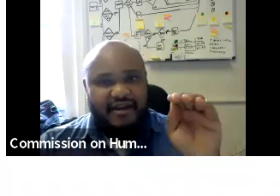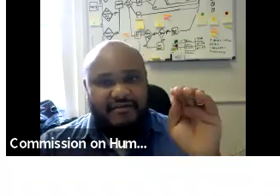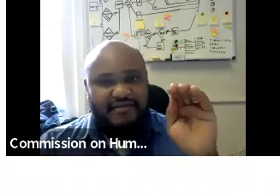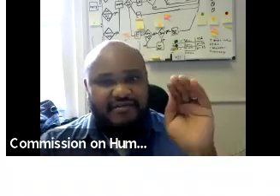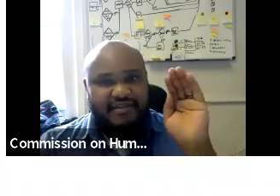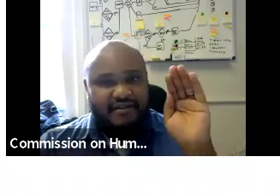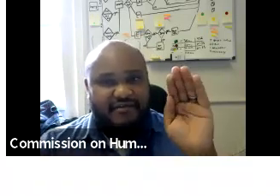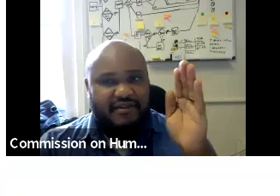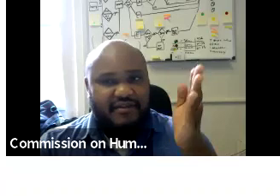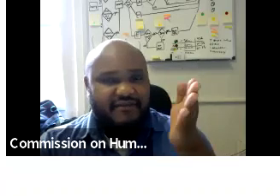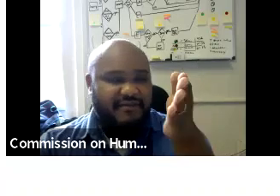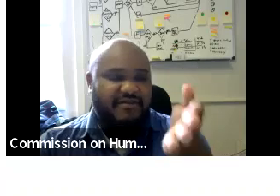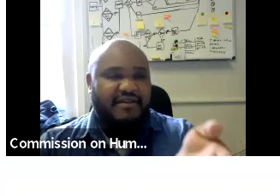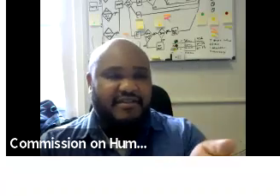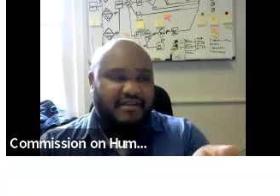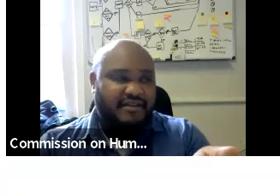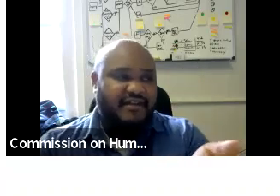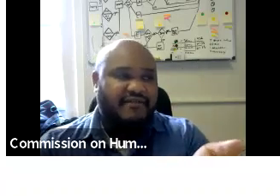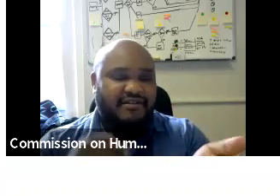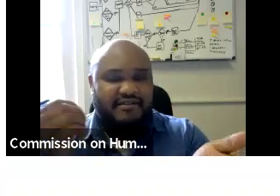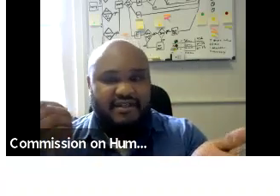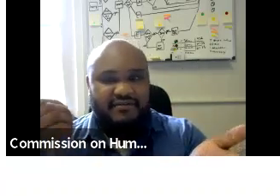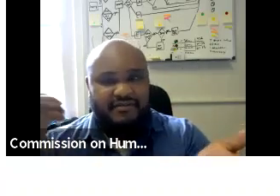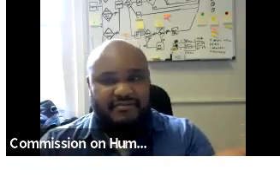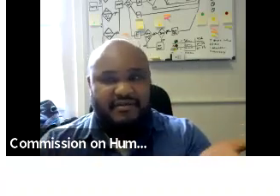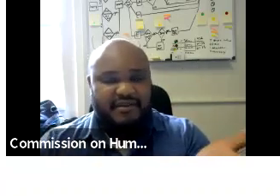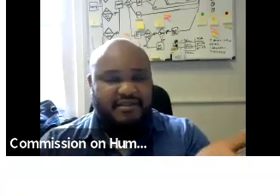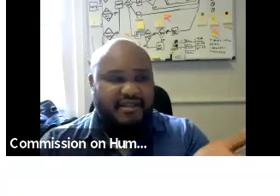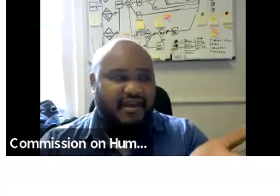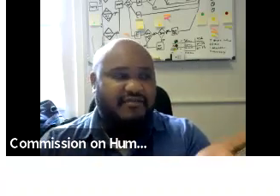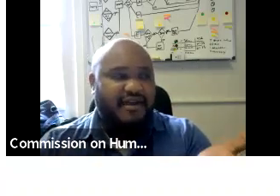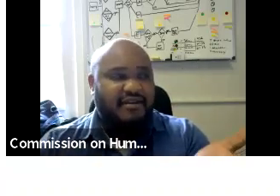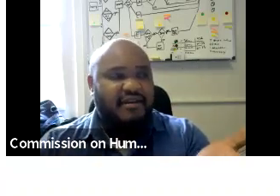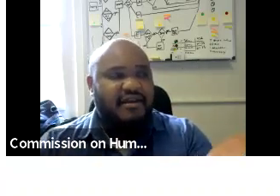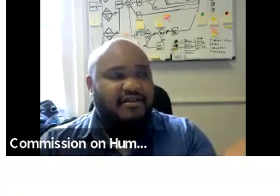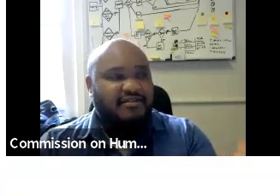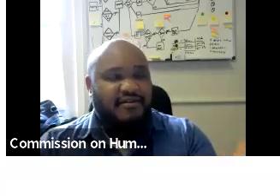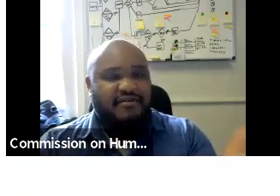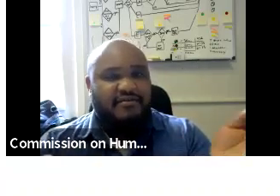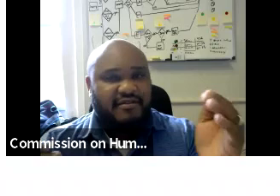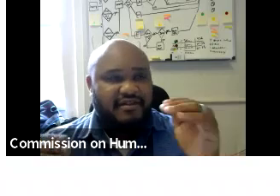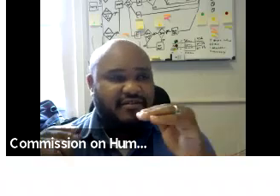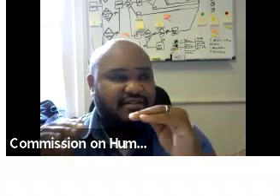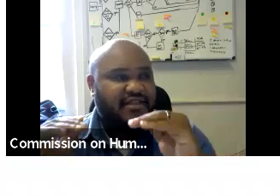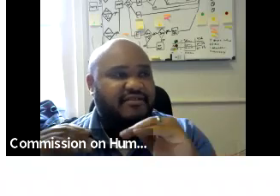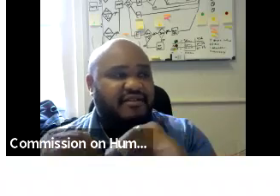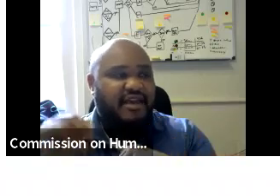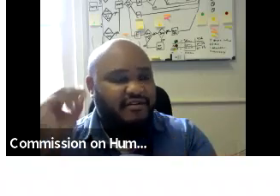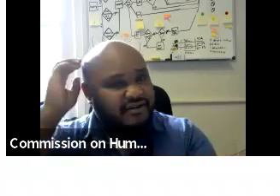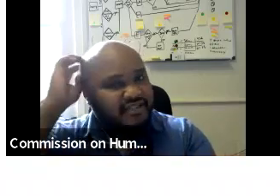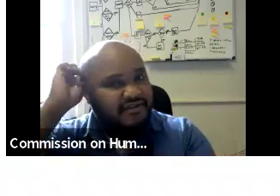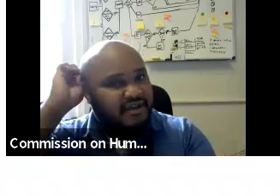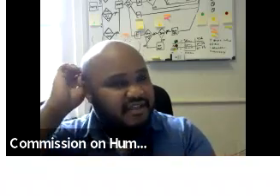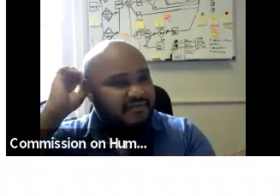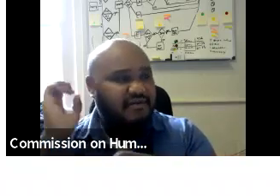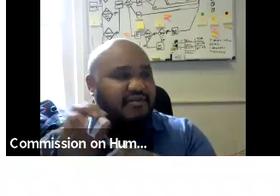are associated with femaleness on the left and associated with maleness on the right. So you can see each of the